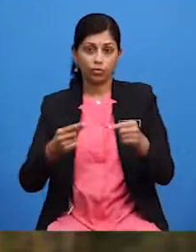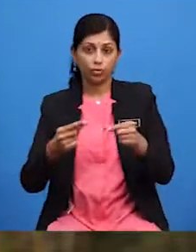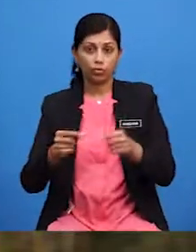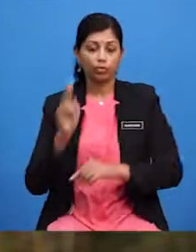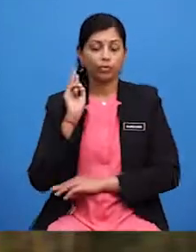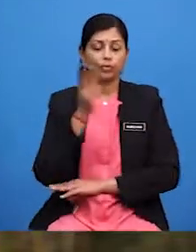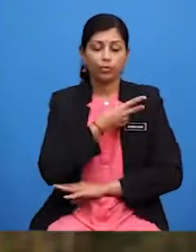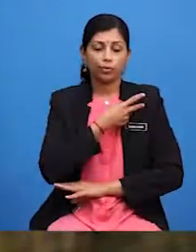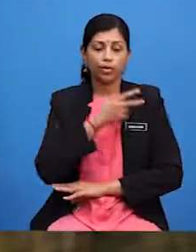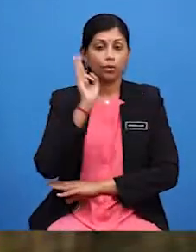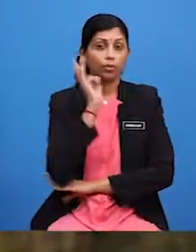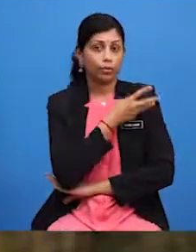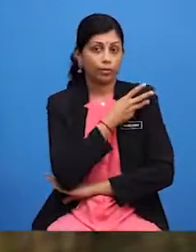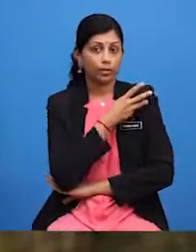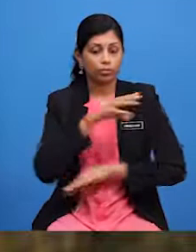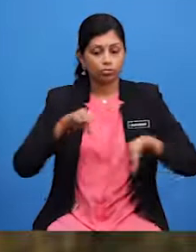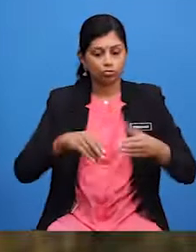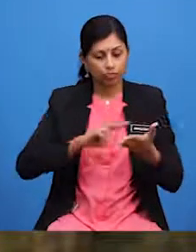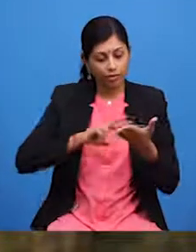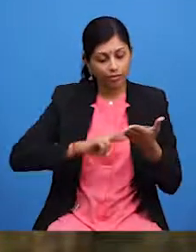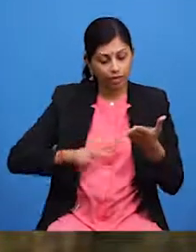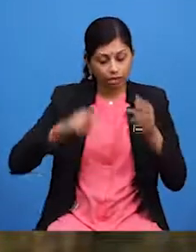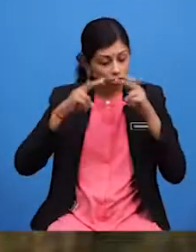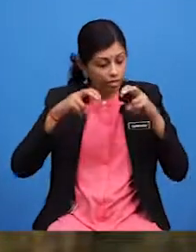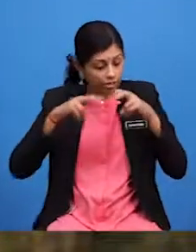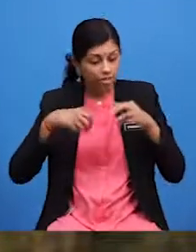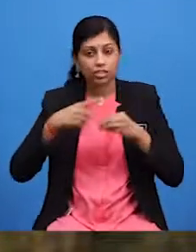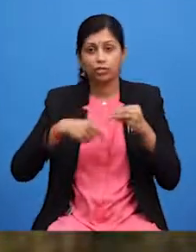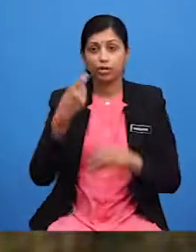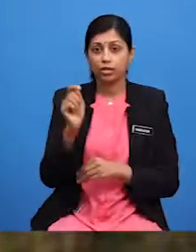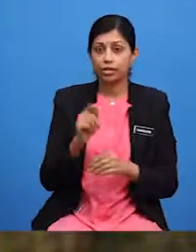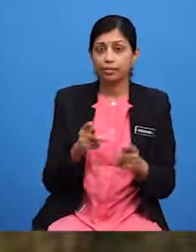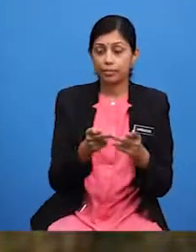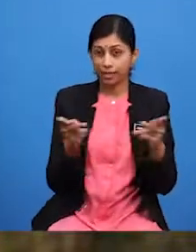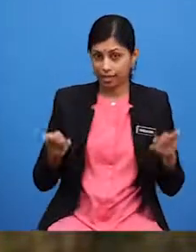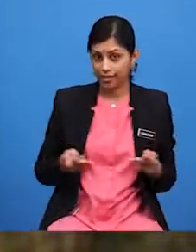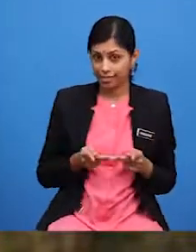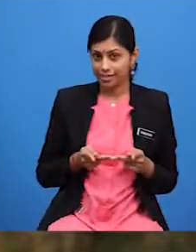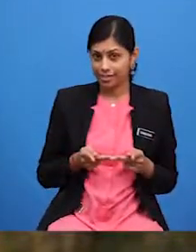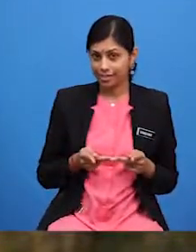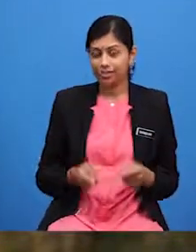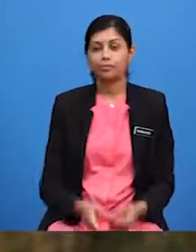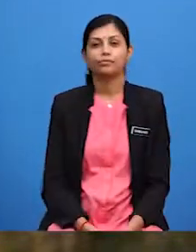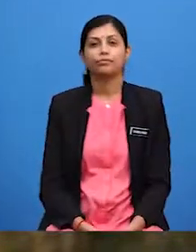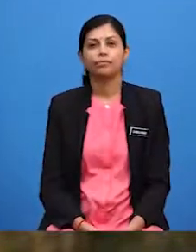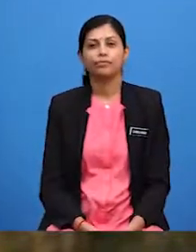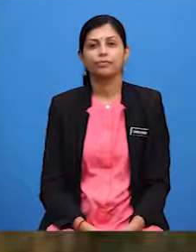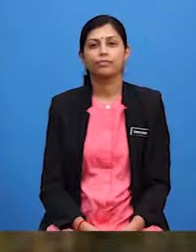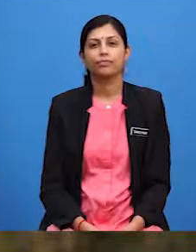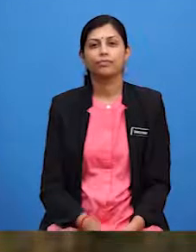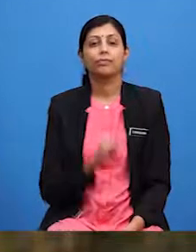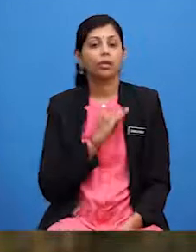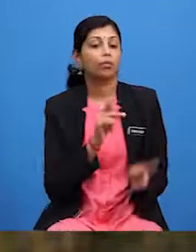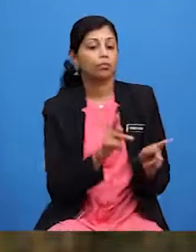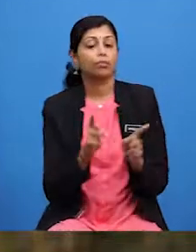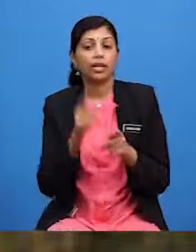we are just going to visit, just like the tourists earlier too. I'm planning a trip to Australia next month, and